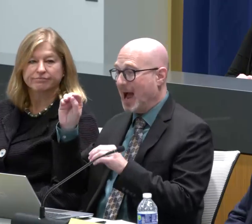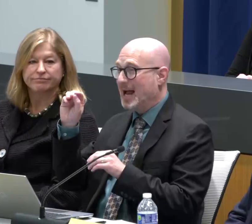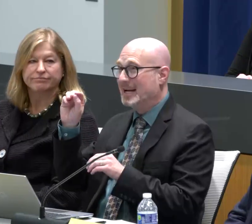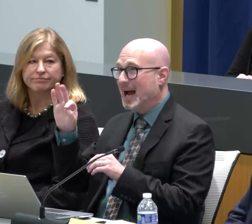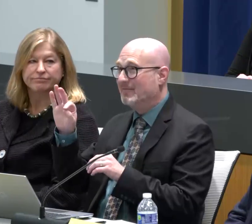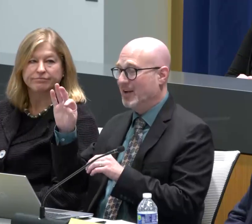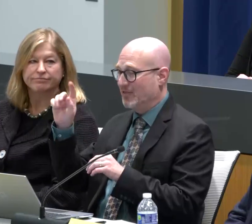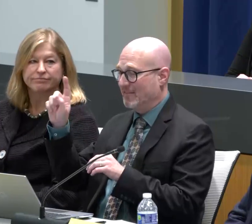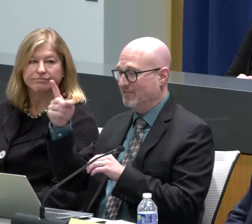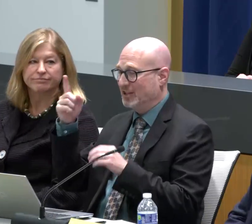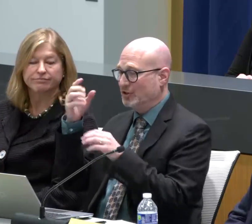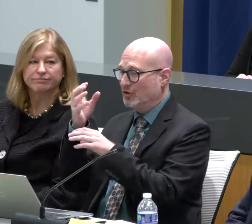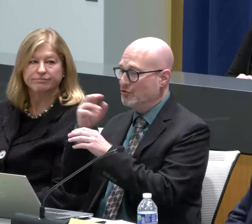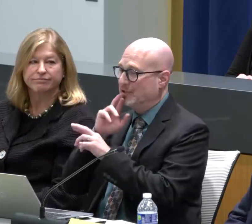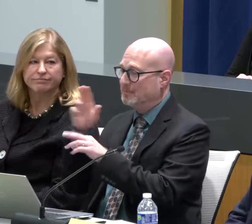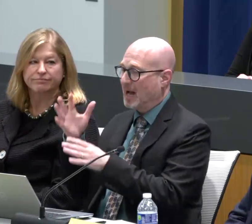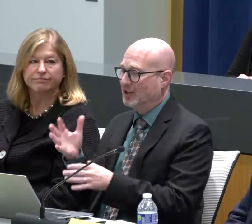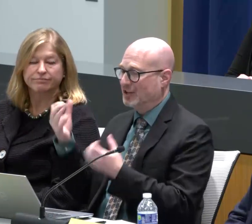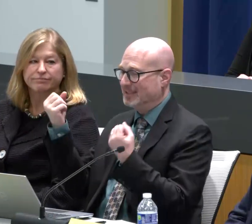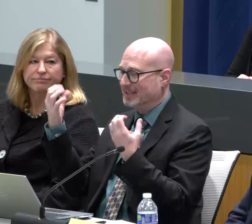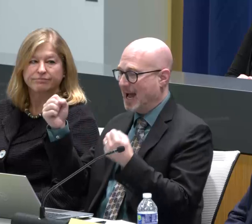them.